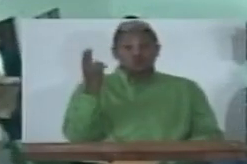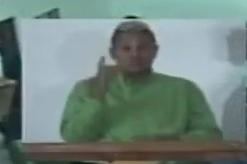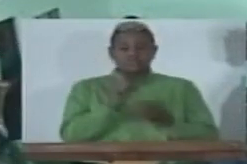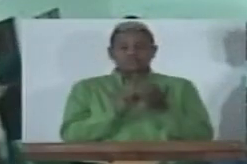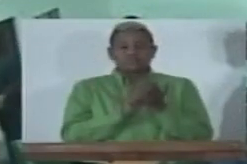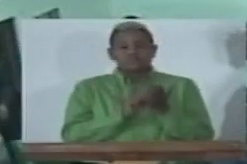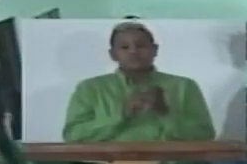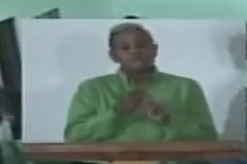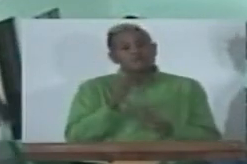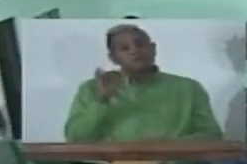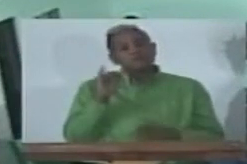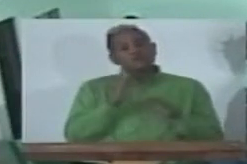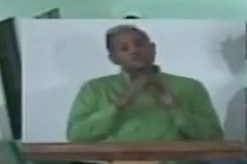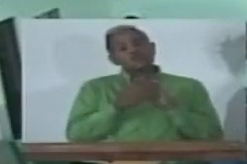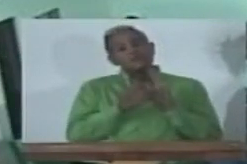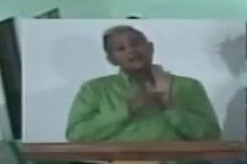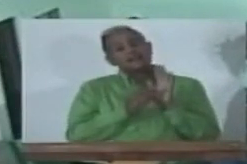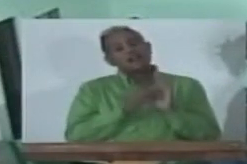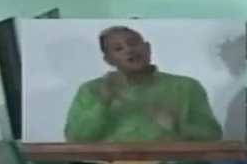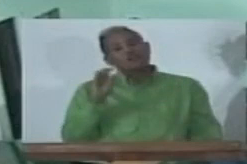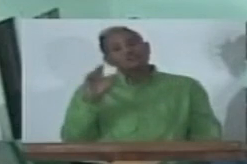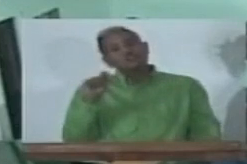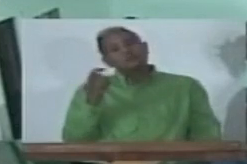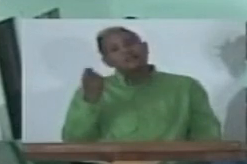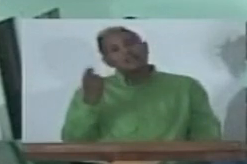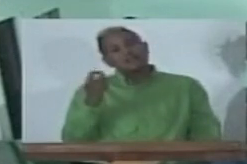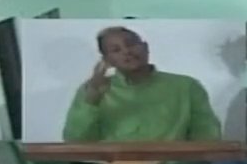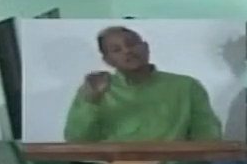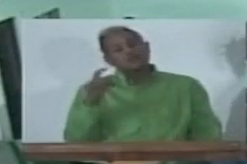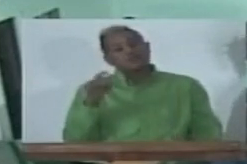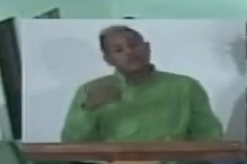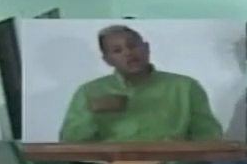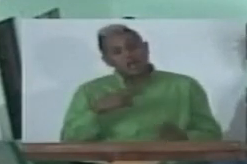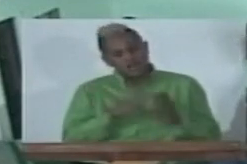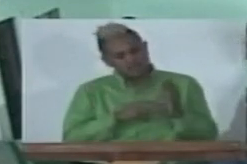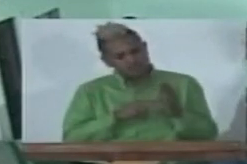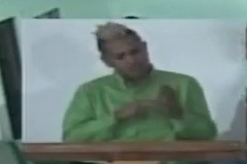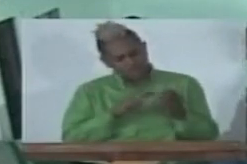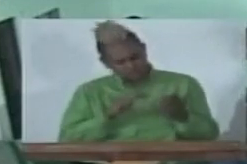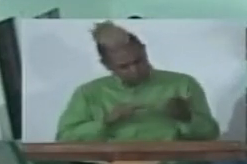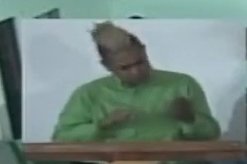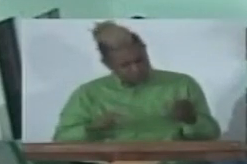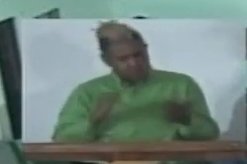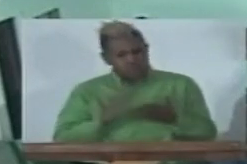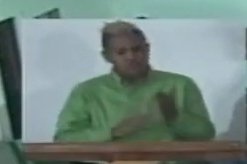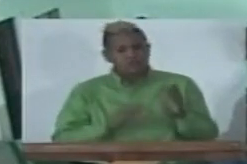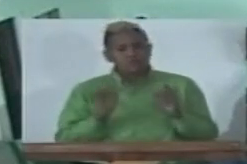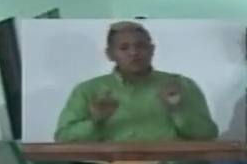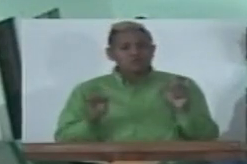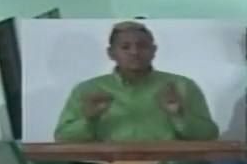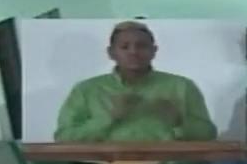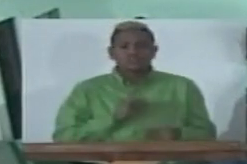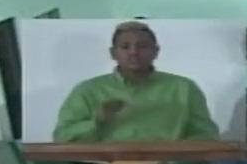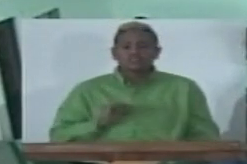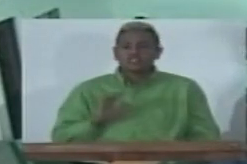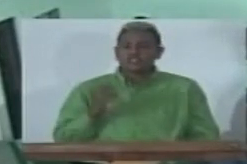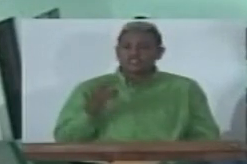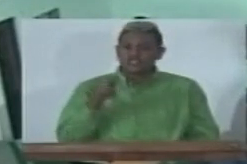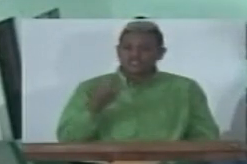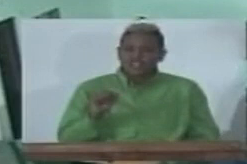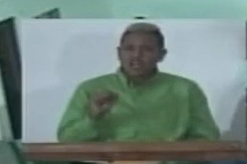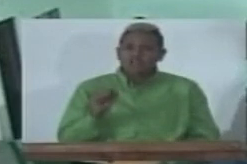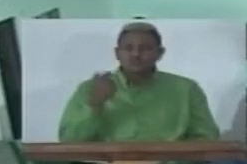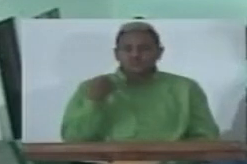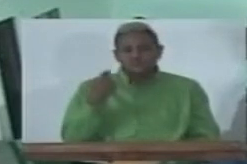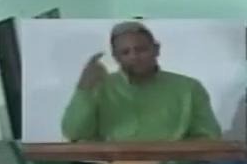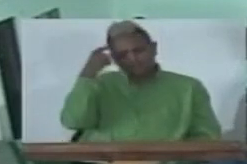2018. And having read this article, there are some questions, Senator Charles, which came